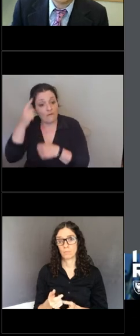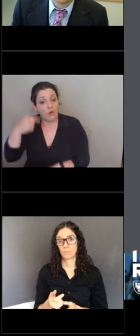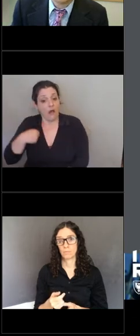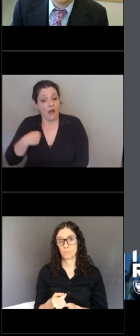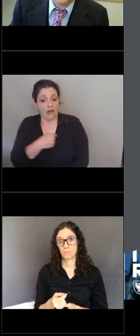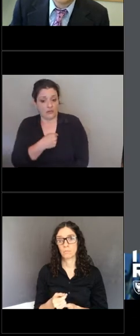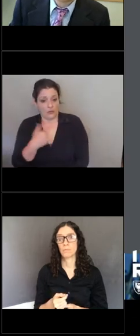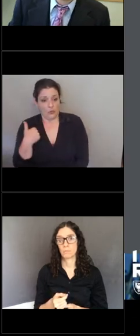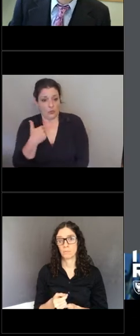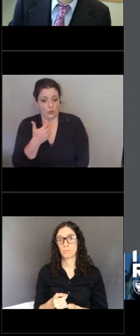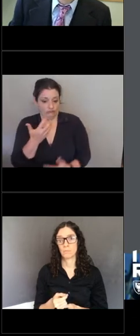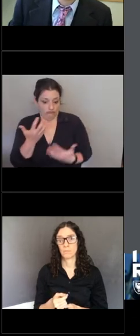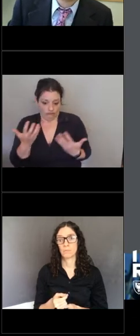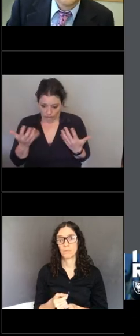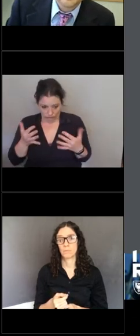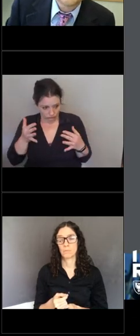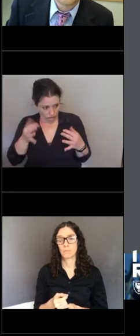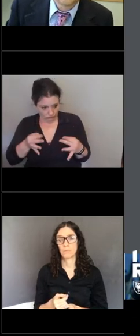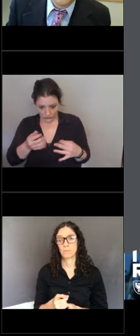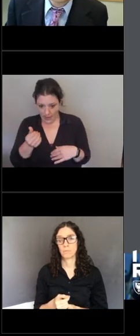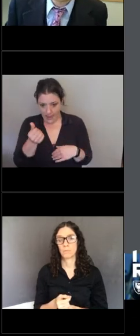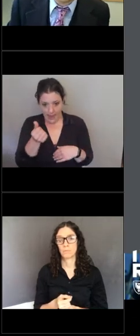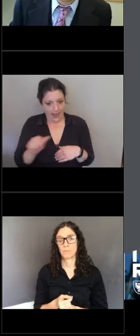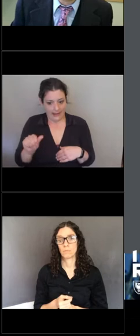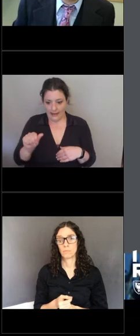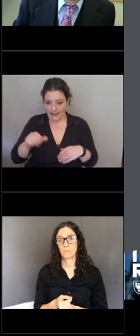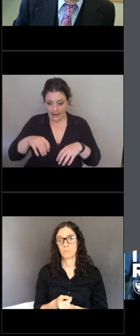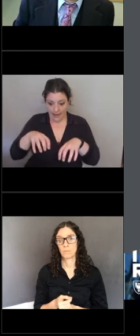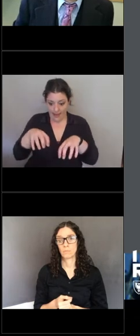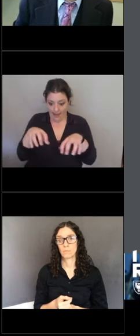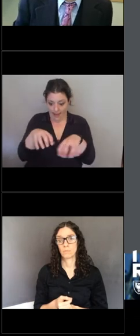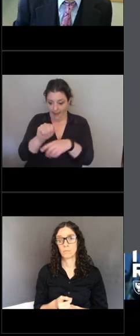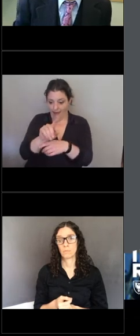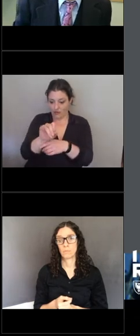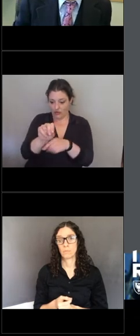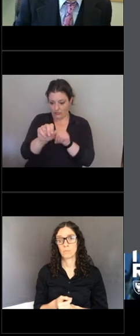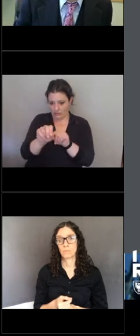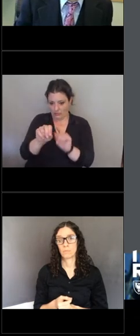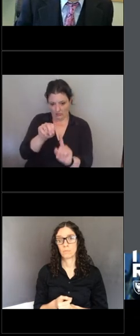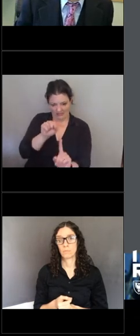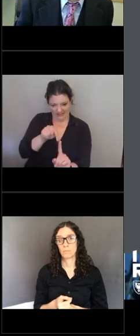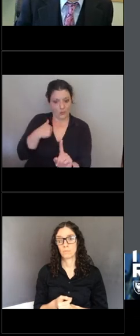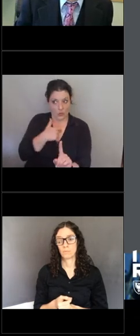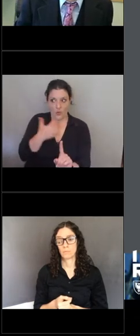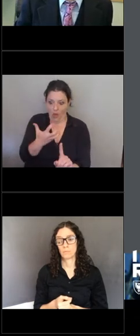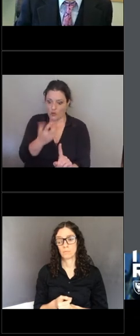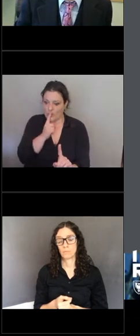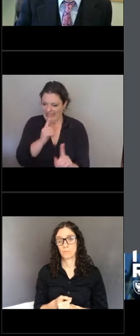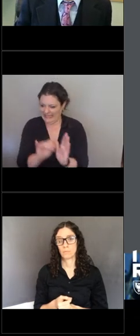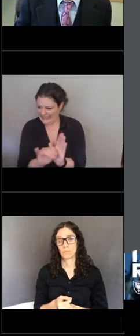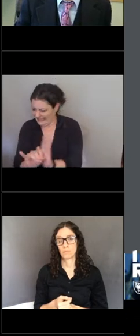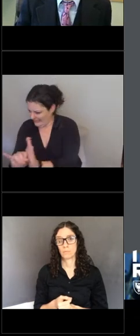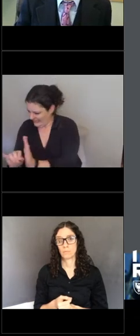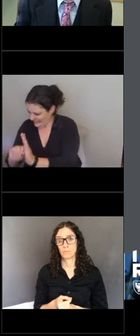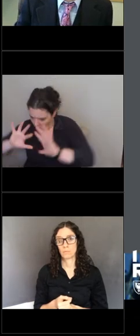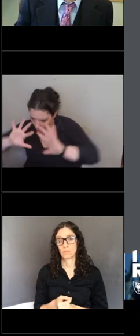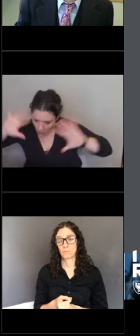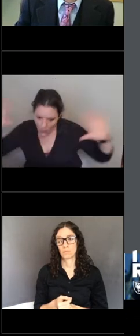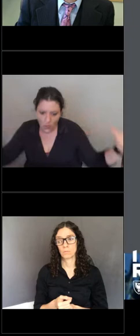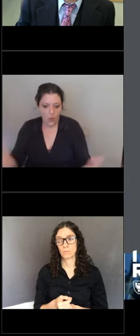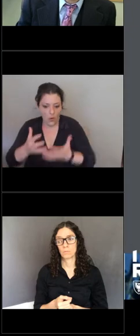that any action so as to cast as wide a net as possible would be anything that met at least two of the